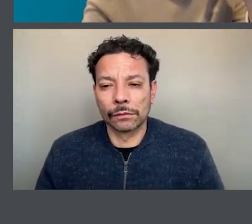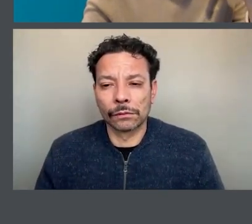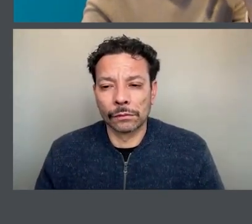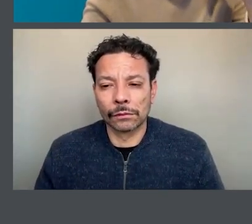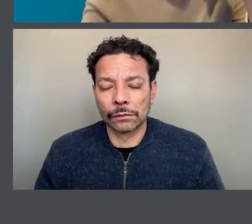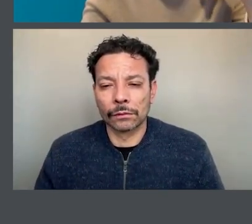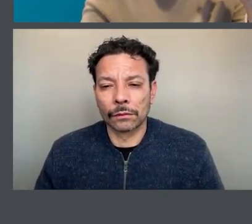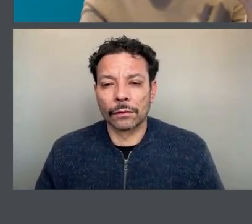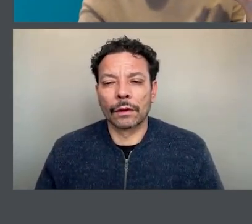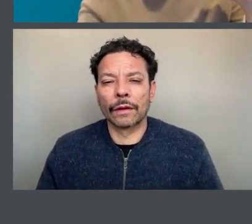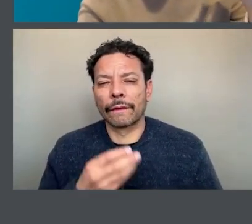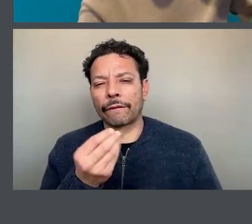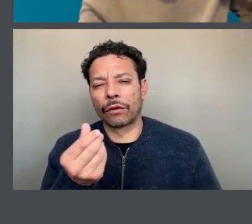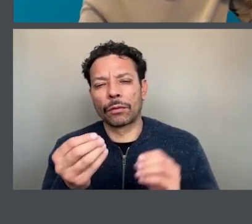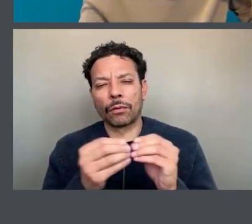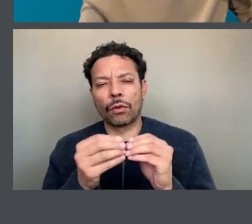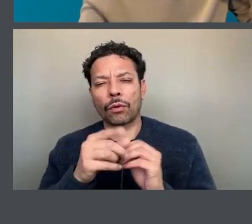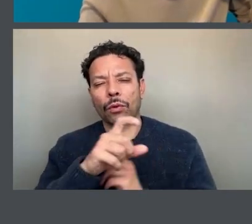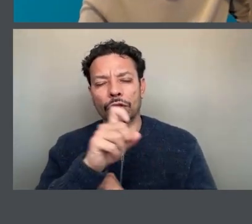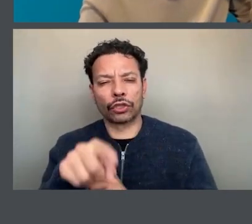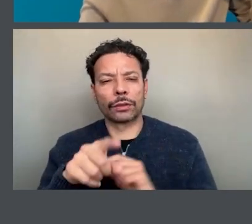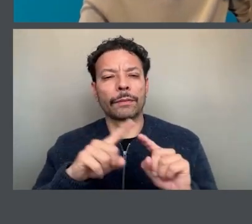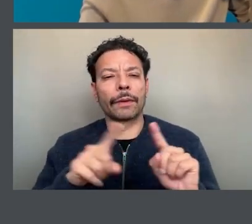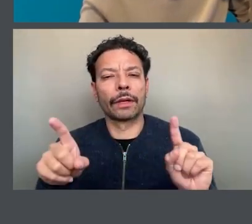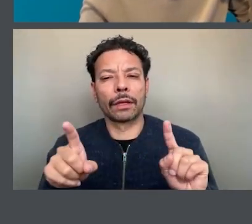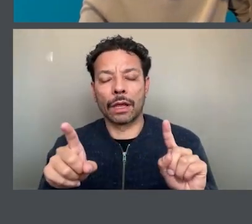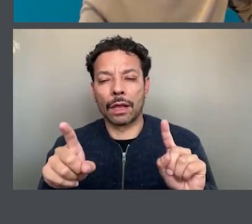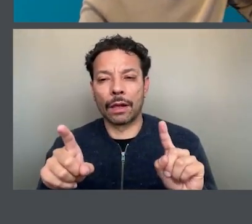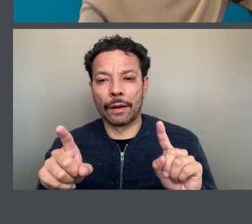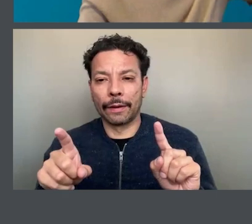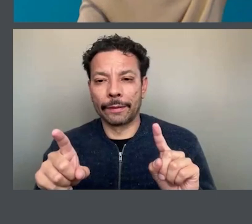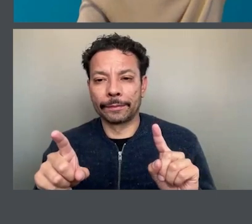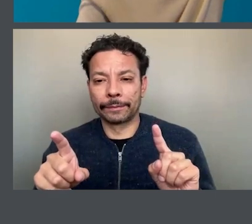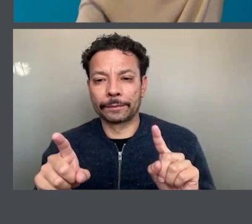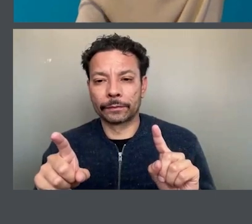a couple more questions. But the